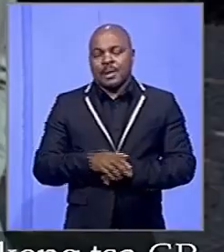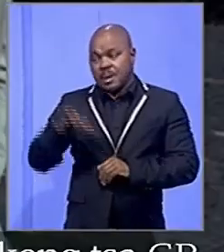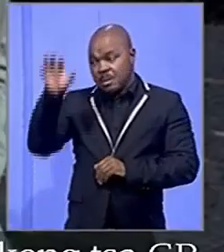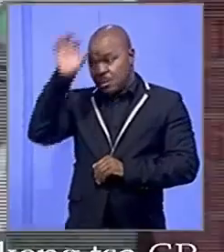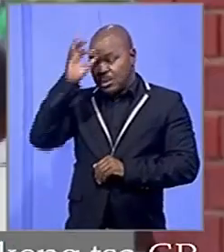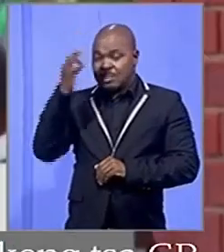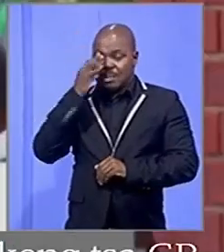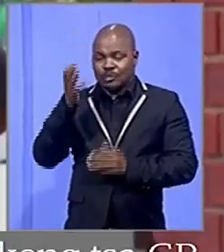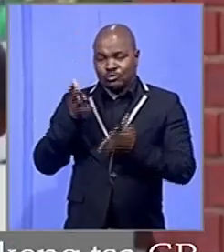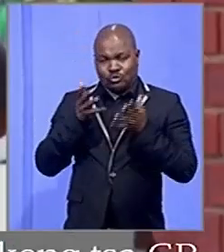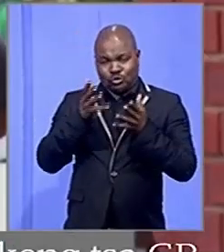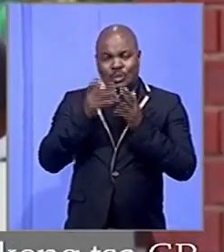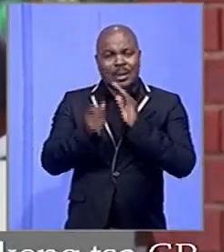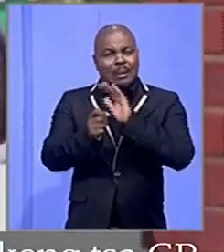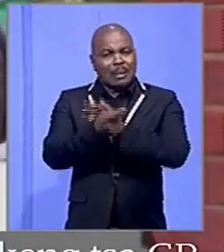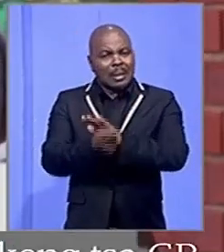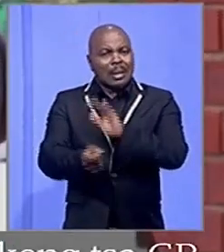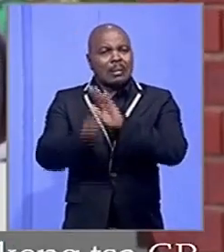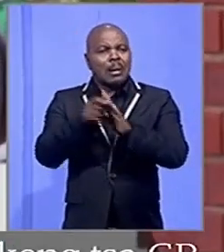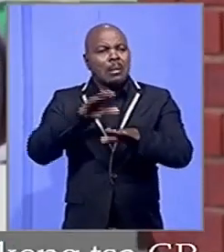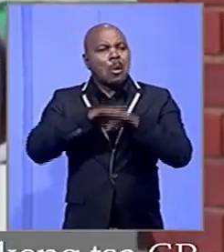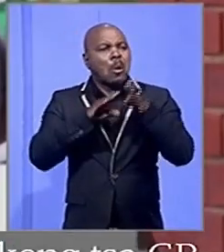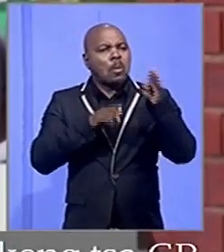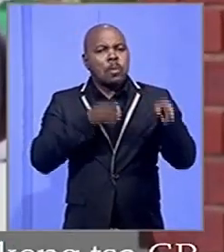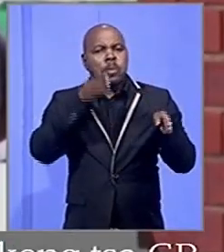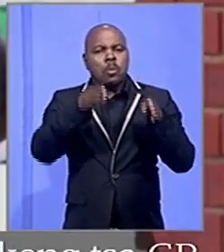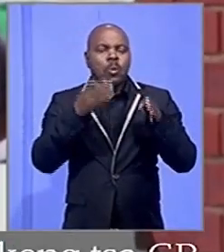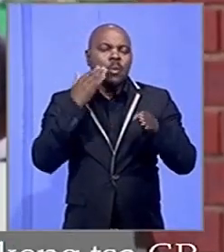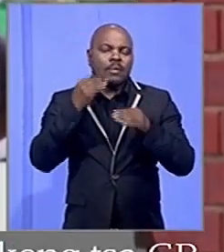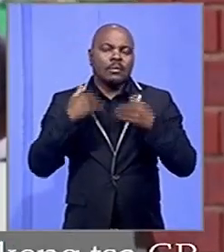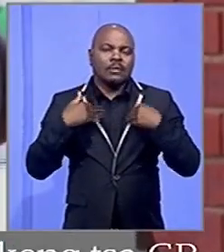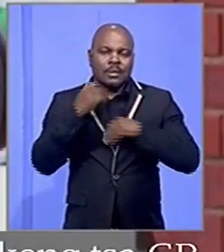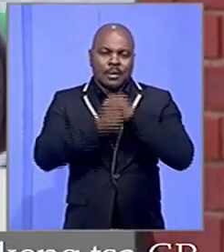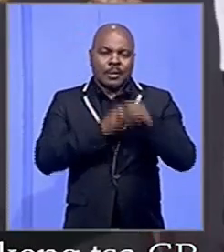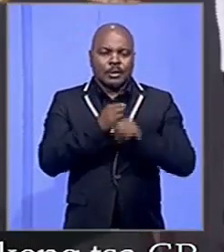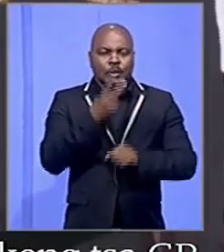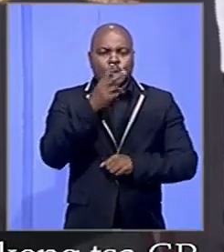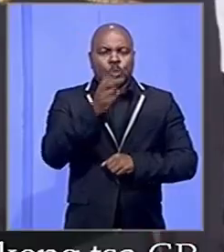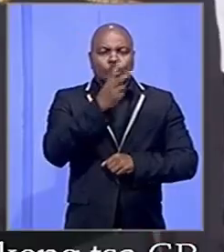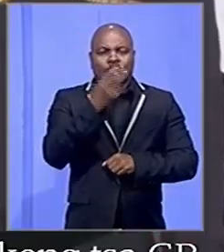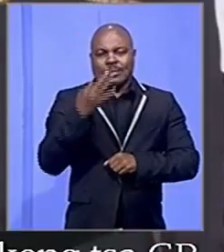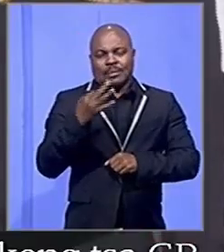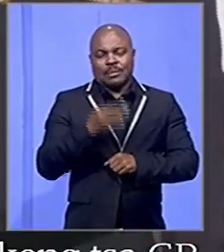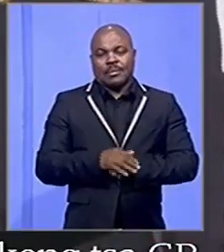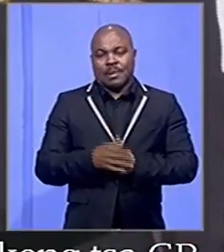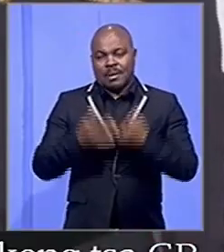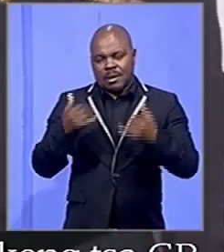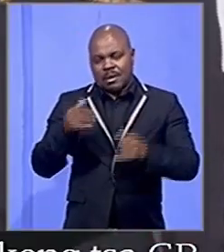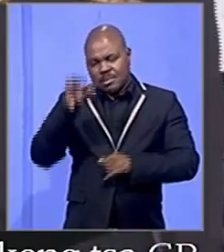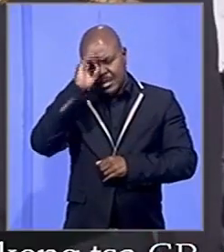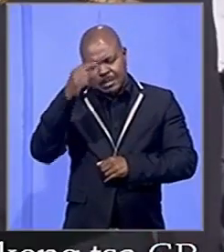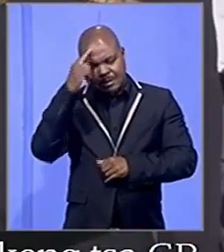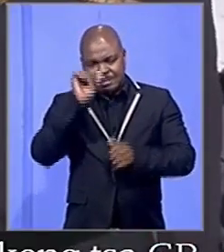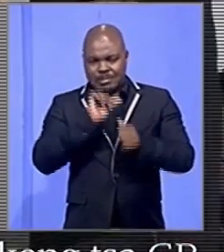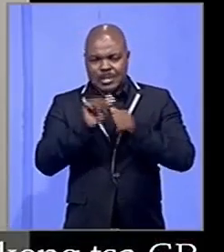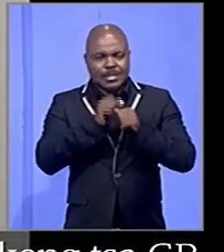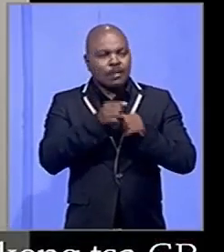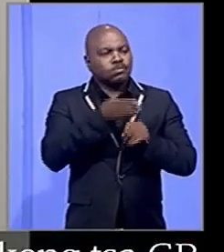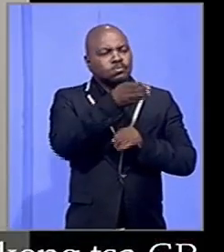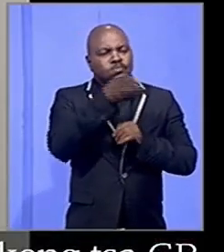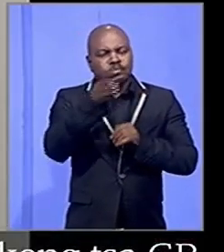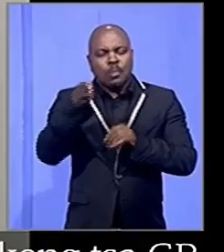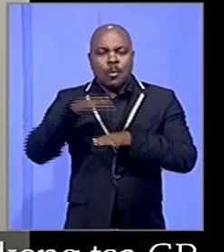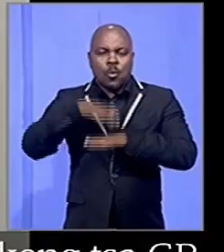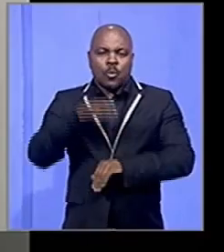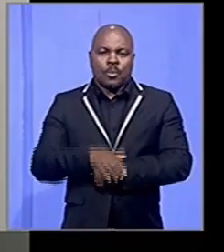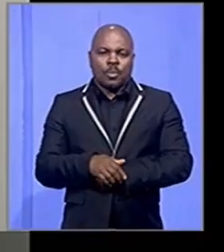re ditiragalo tsa mothale o di simolotse go oketsega ka 2023 mme seo sa dira gore ba tseye kgato. Following an increase